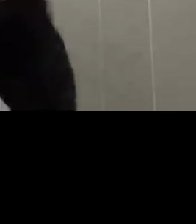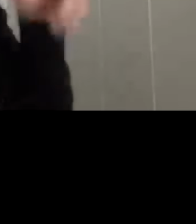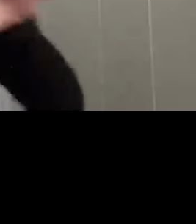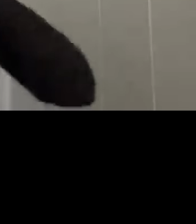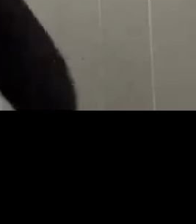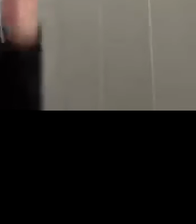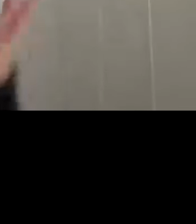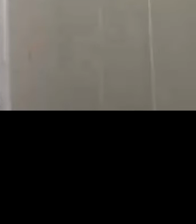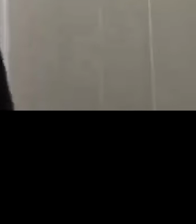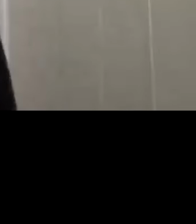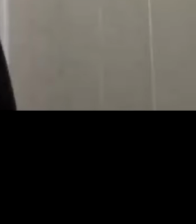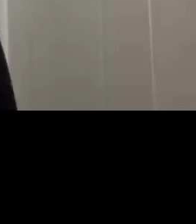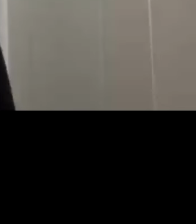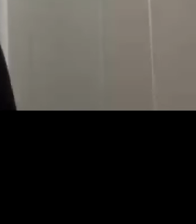had